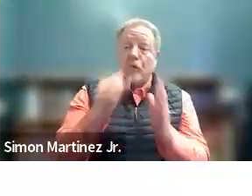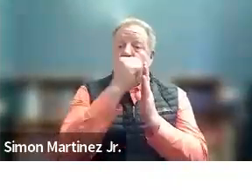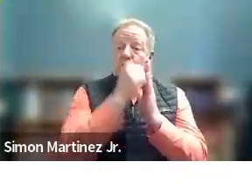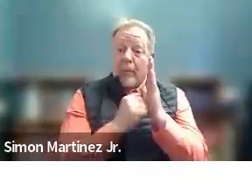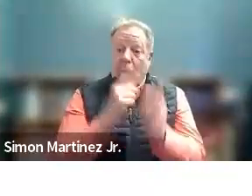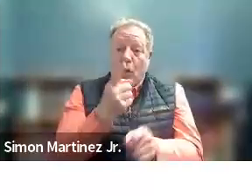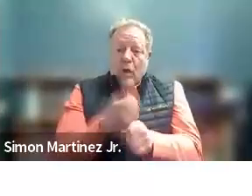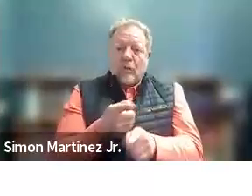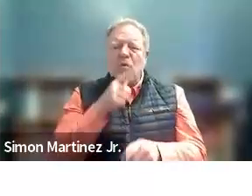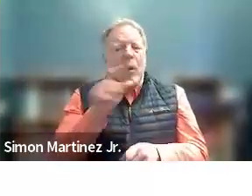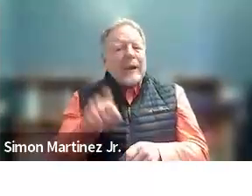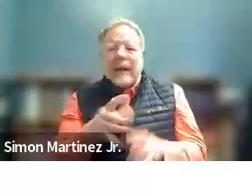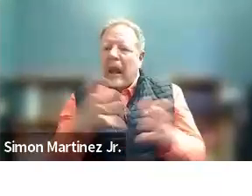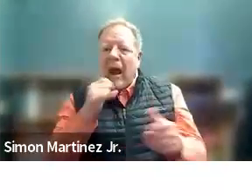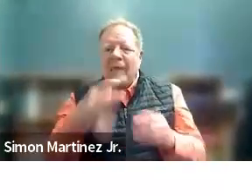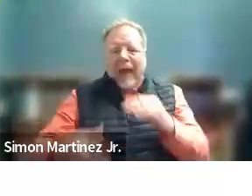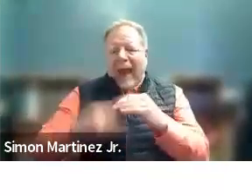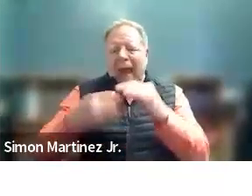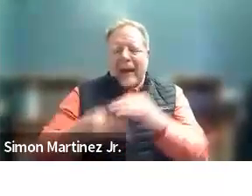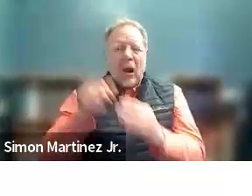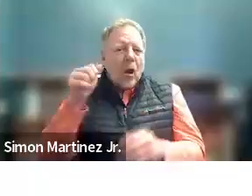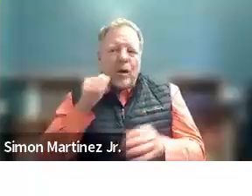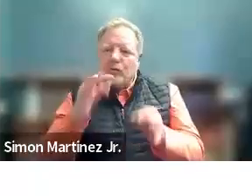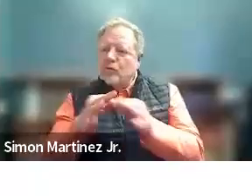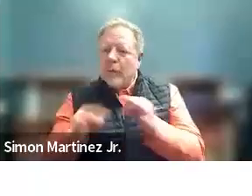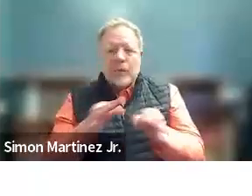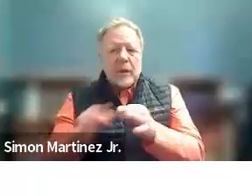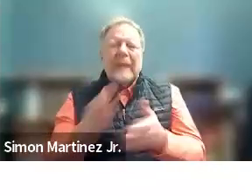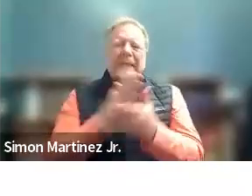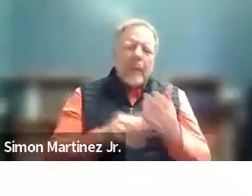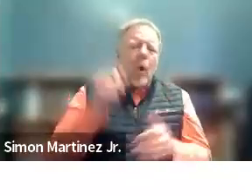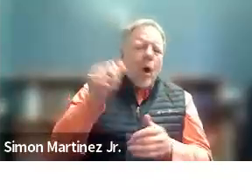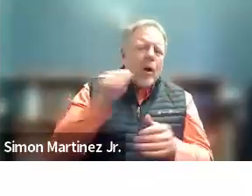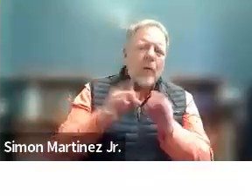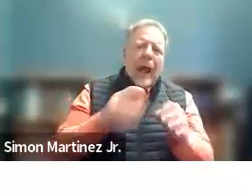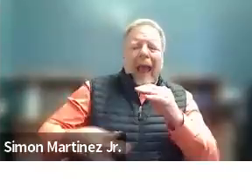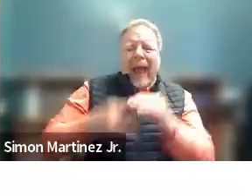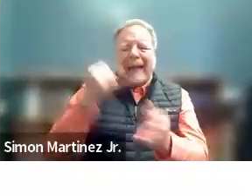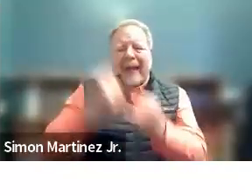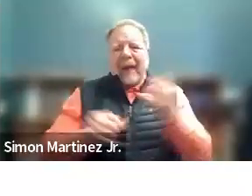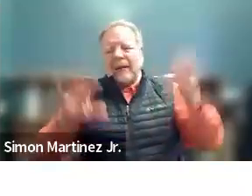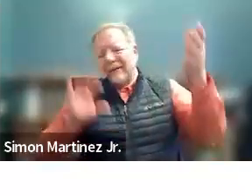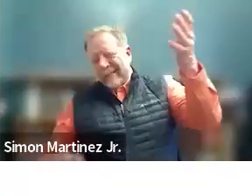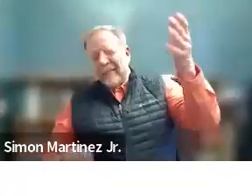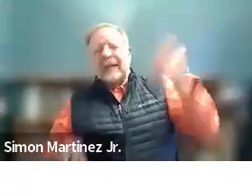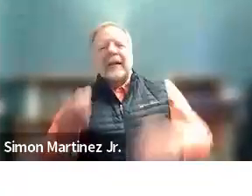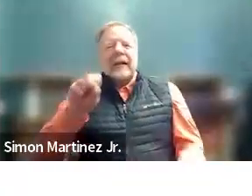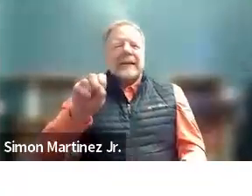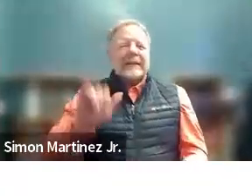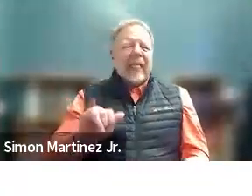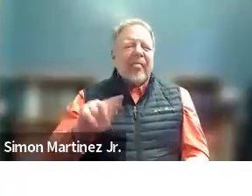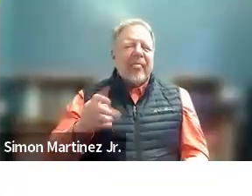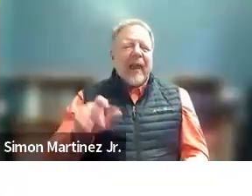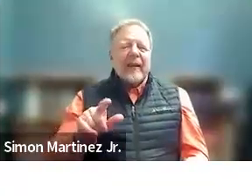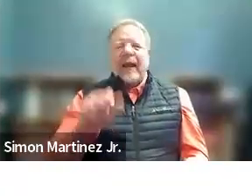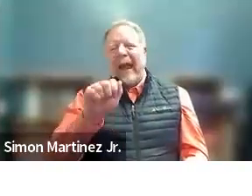you won't need a lot of added audio description. Sometimes audio description is kind of like added at the end, and there's like a synthetic voice that's